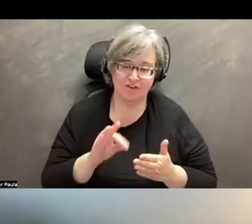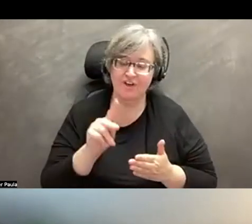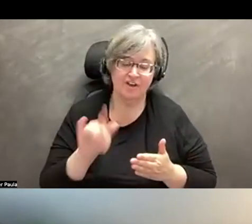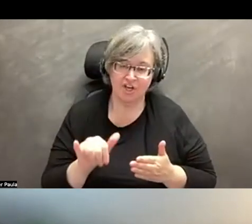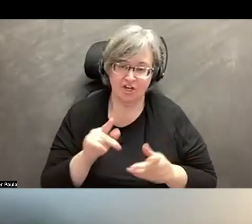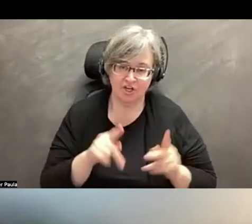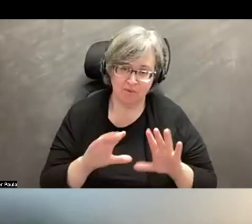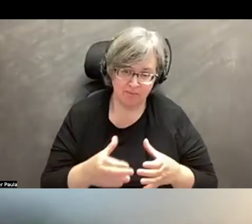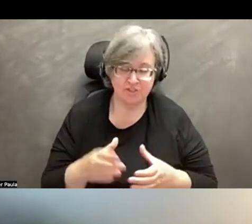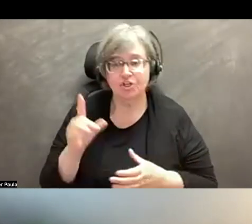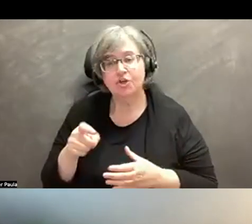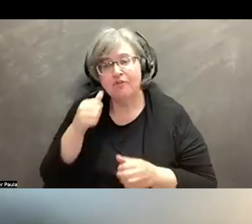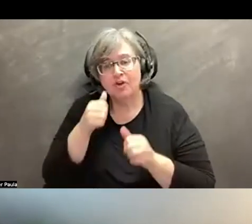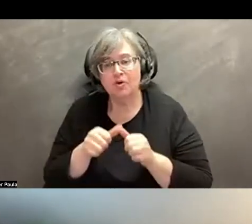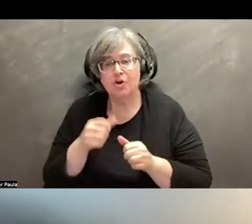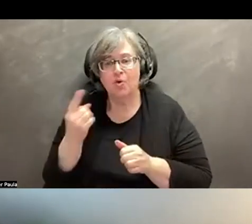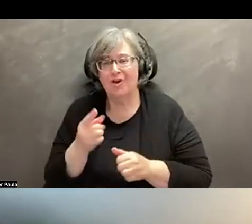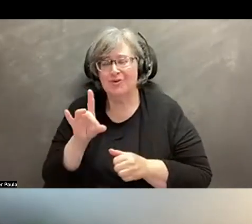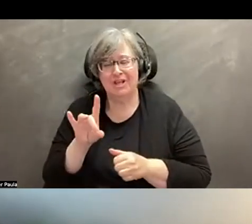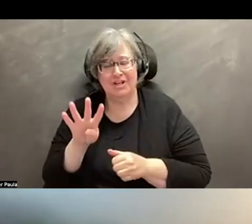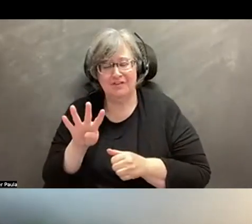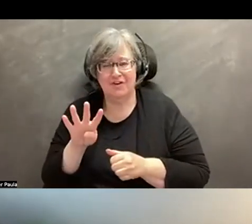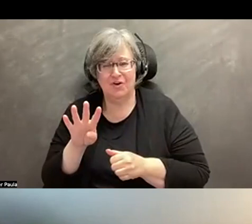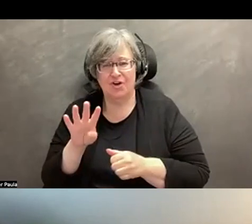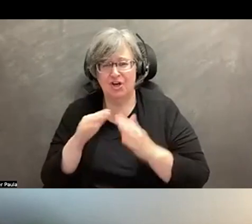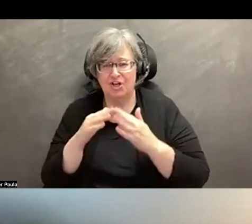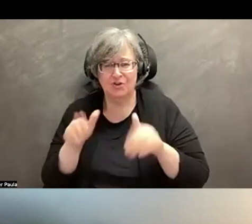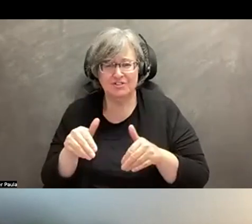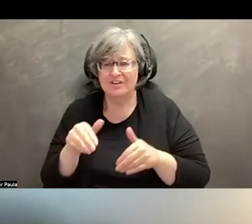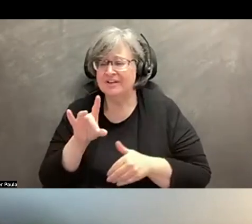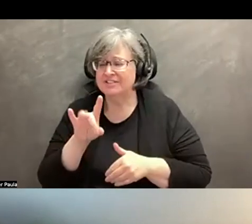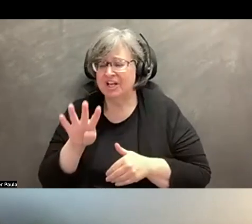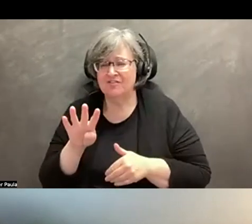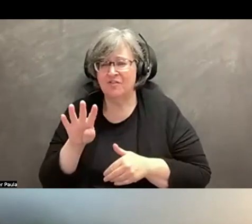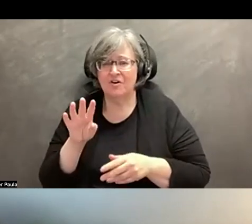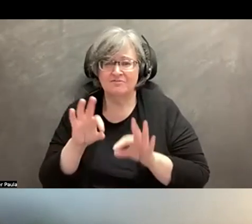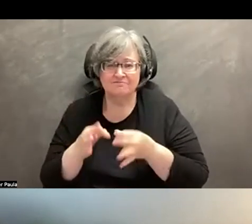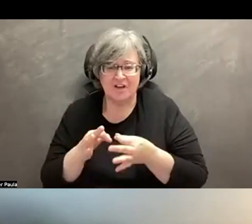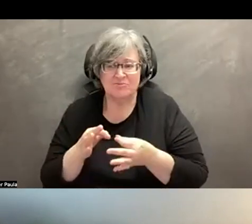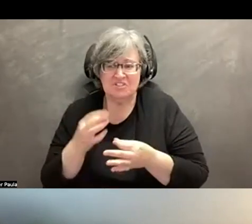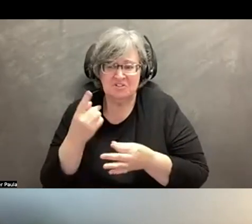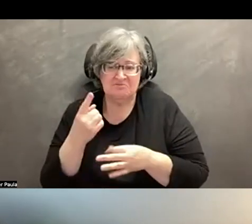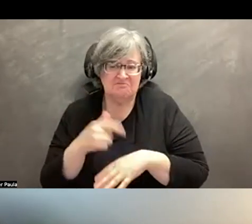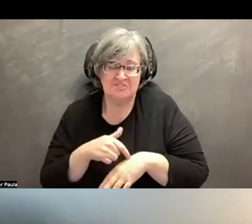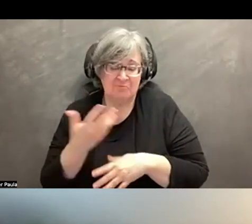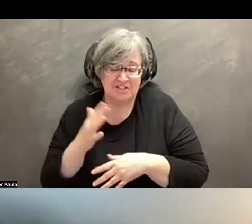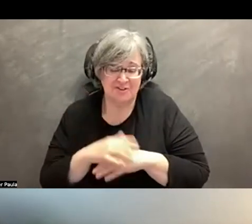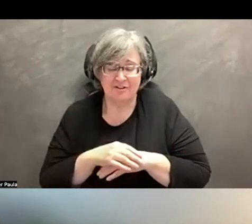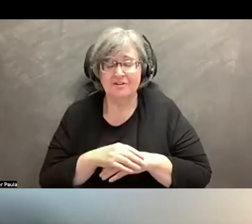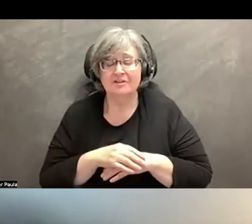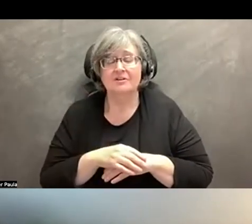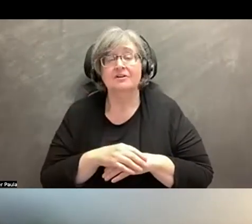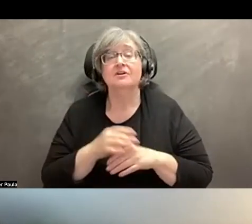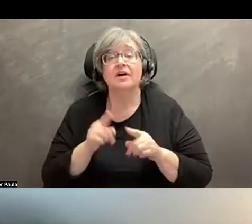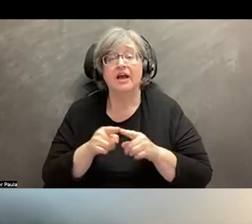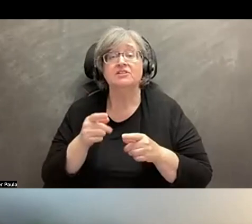to remember, though, that these are only 84 units housing 84 households at a time. And then as that turnover happens, we can